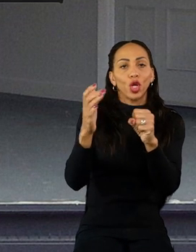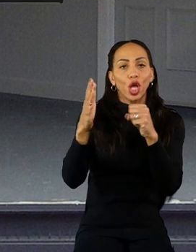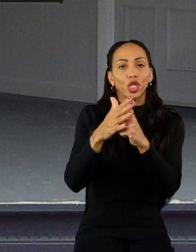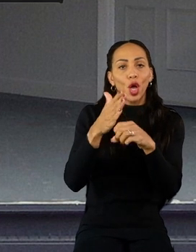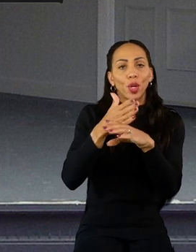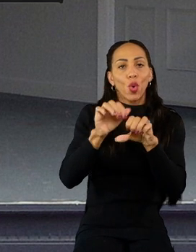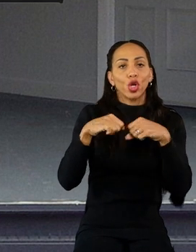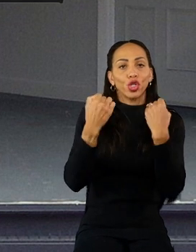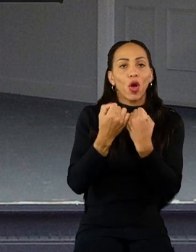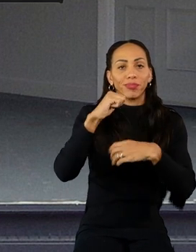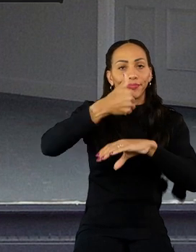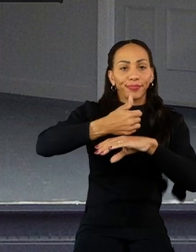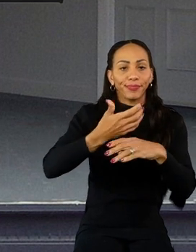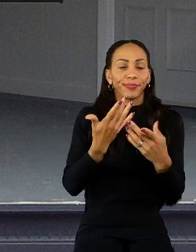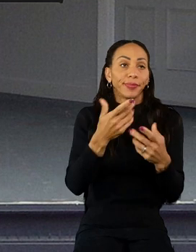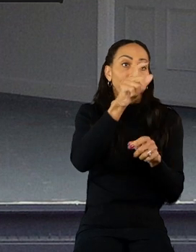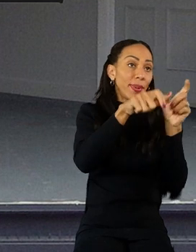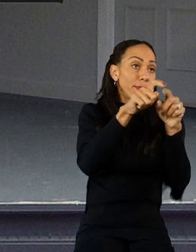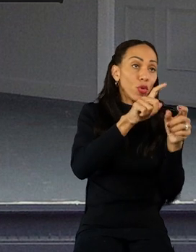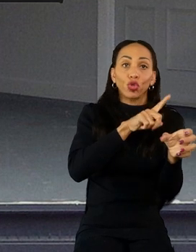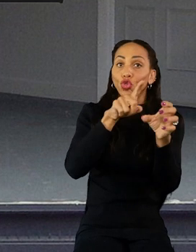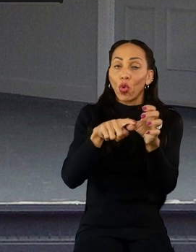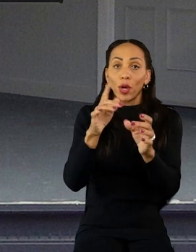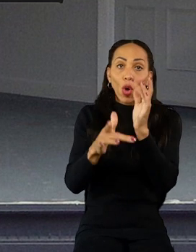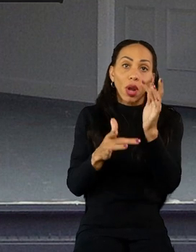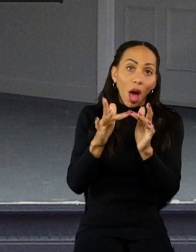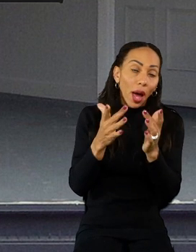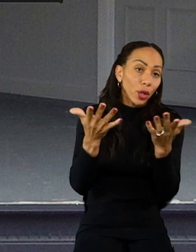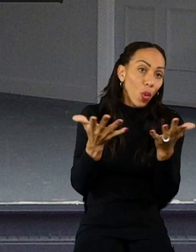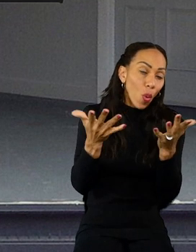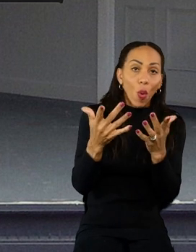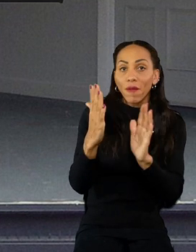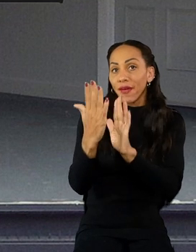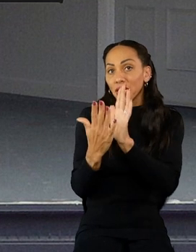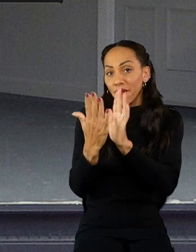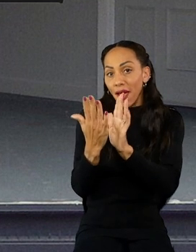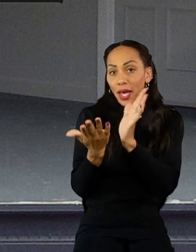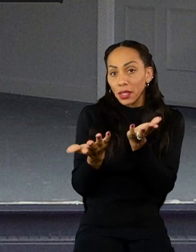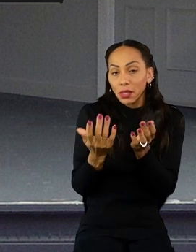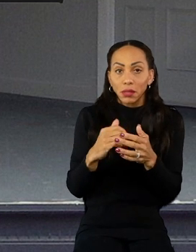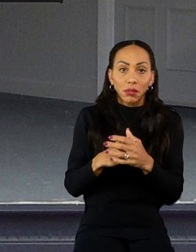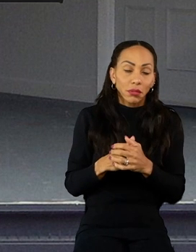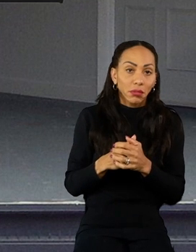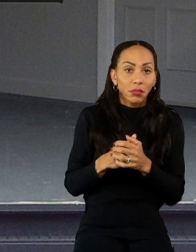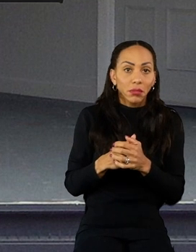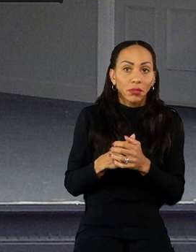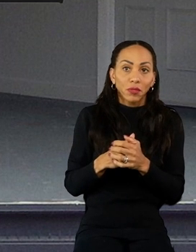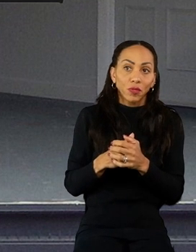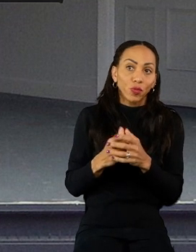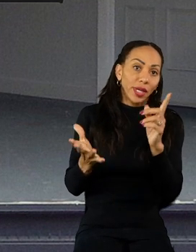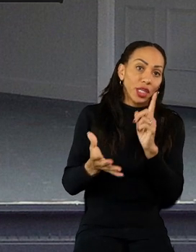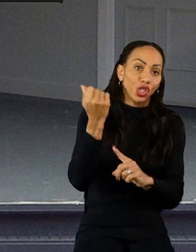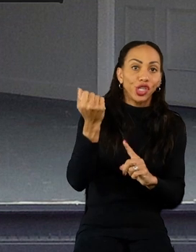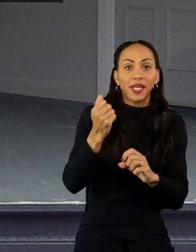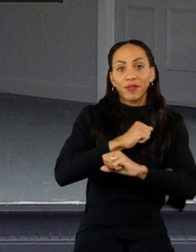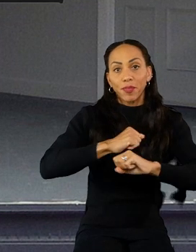when Tom and I come up to Glasgow and we do this little workshop, and if there are people that can either join online or join